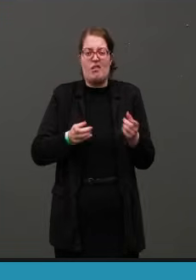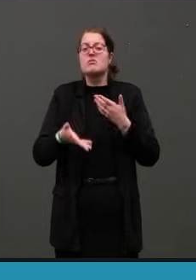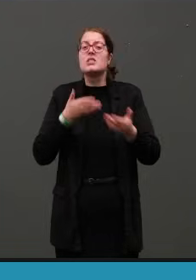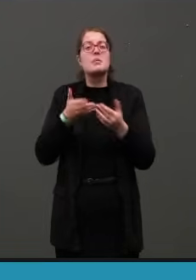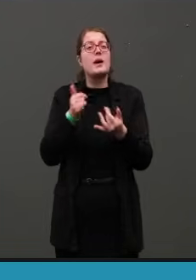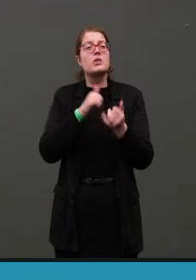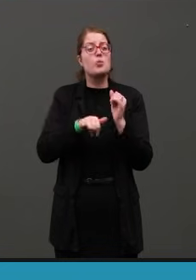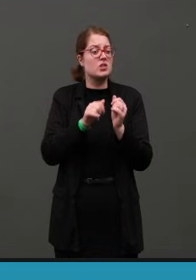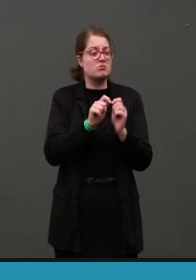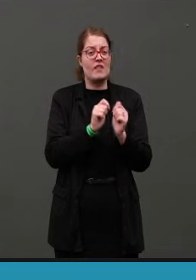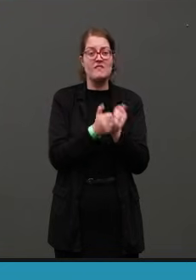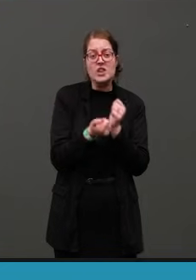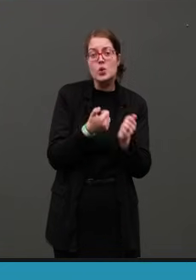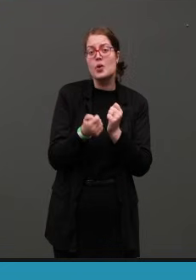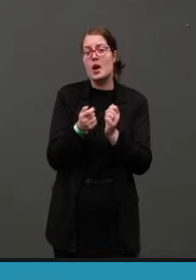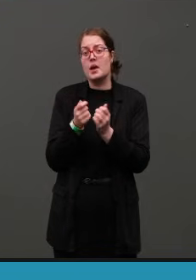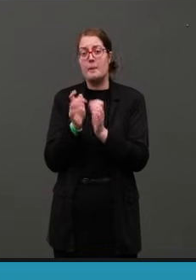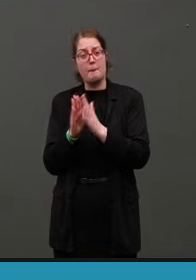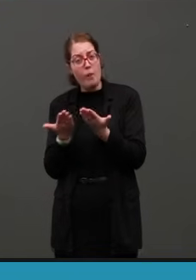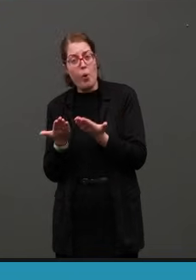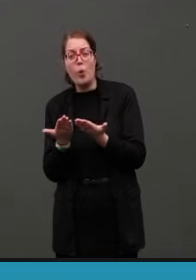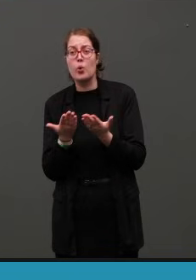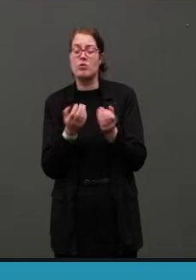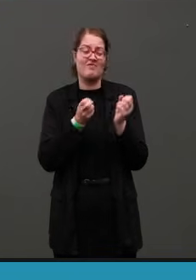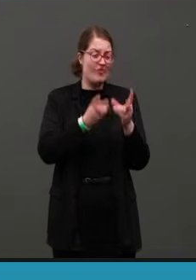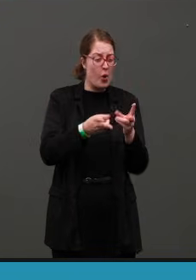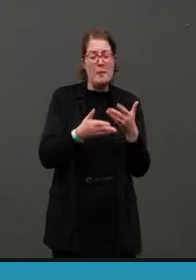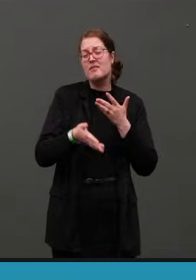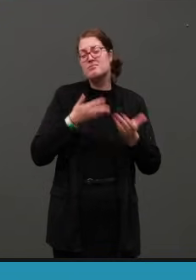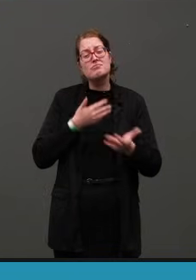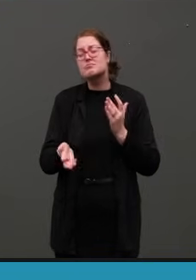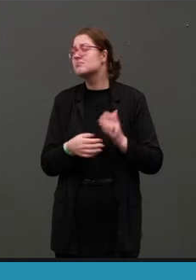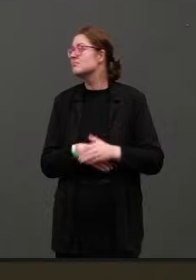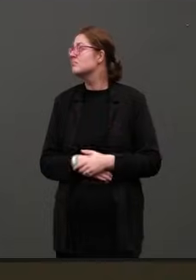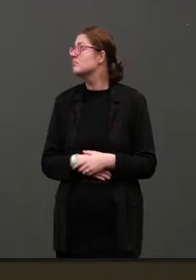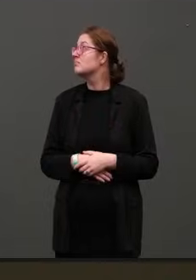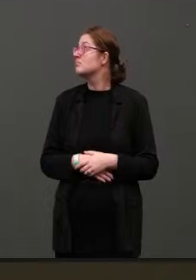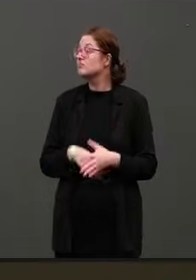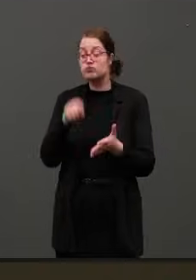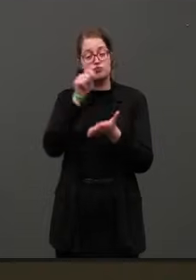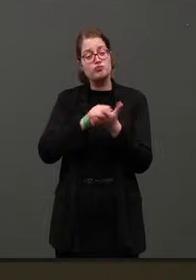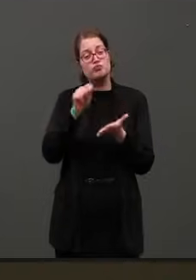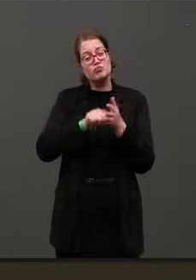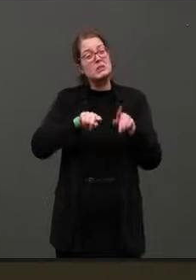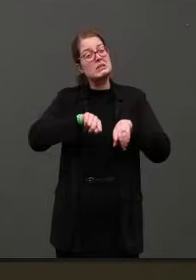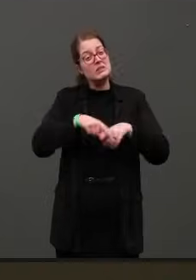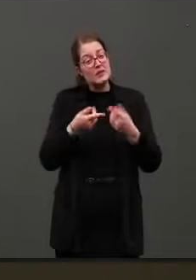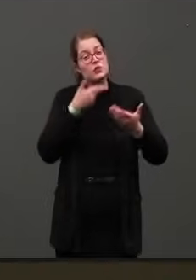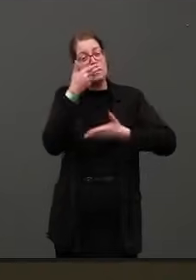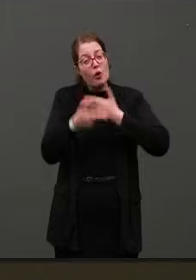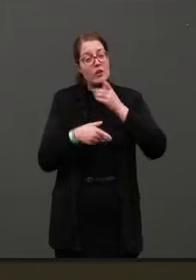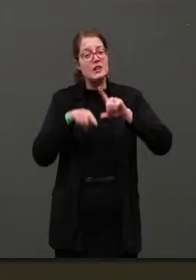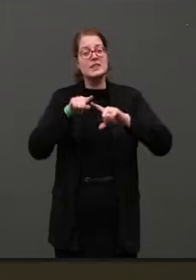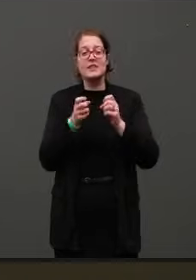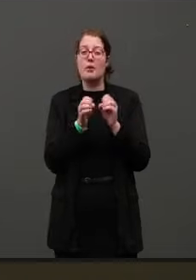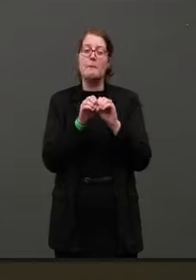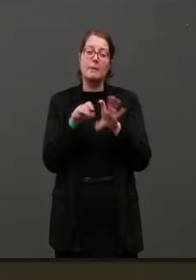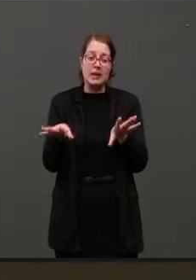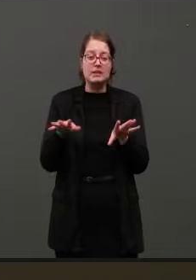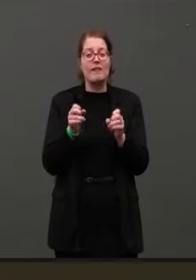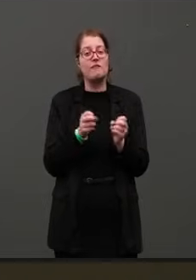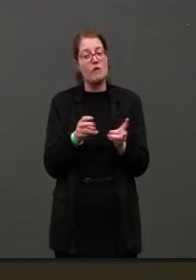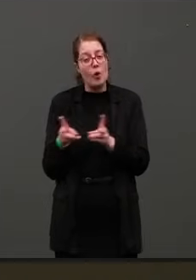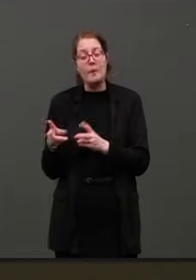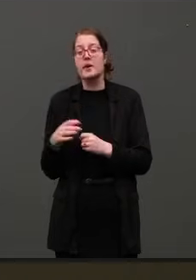or format it's told. I've written many different types of story in many different media and formats. Genres I've worked in